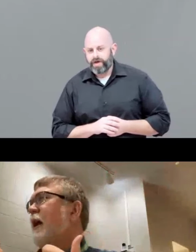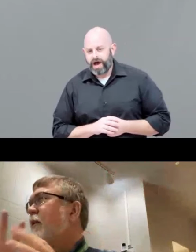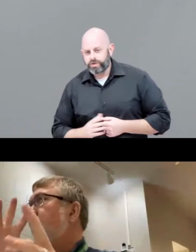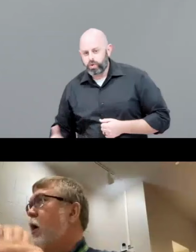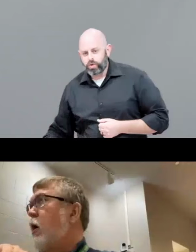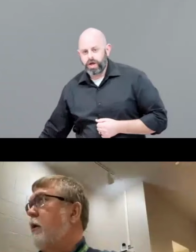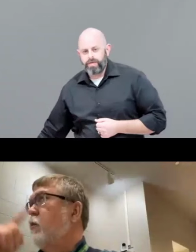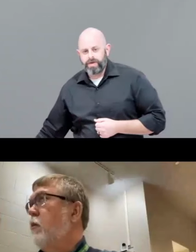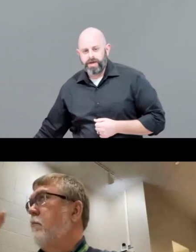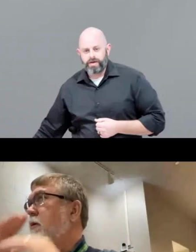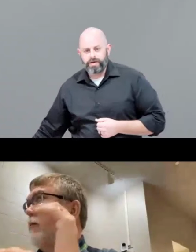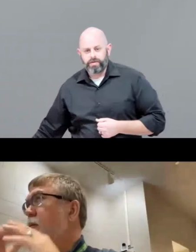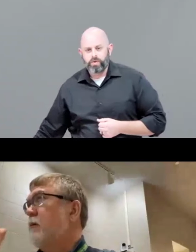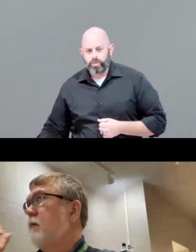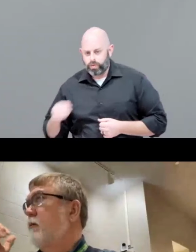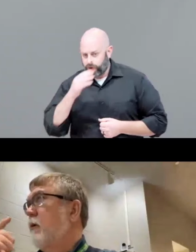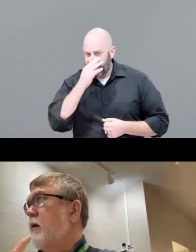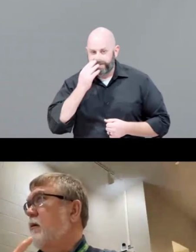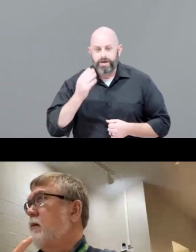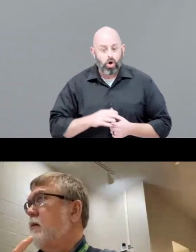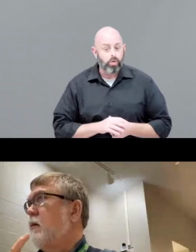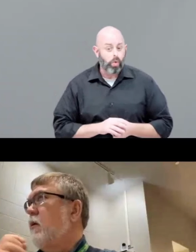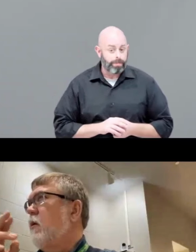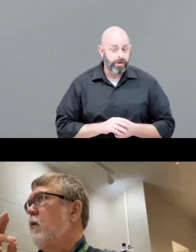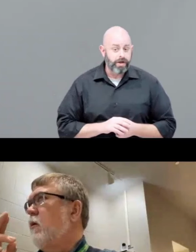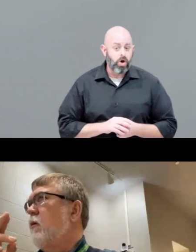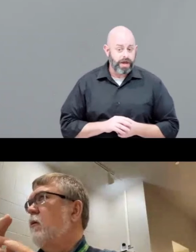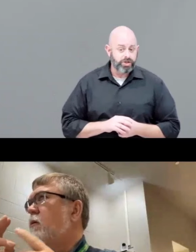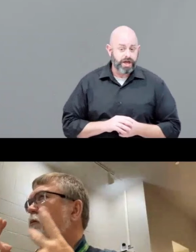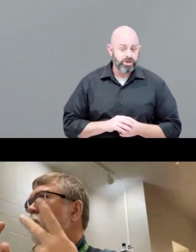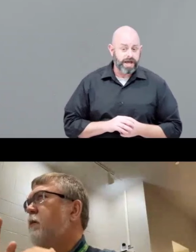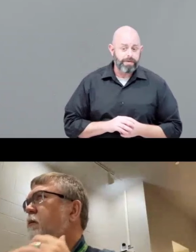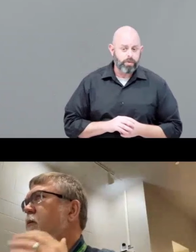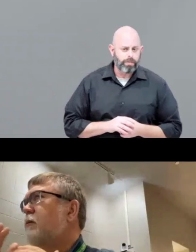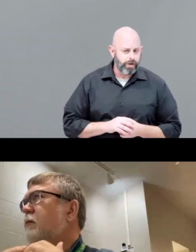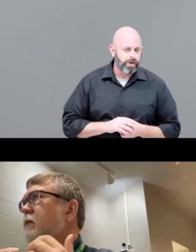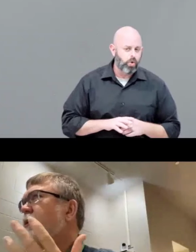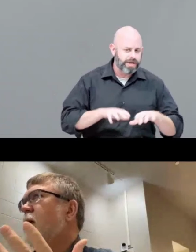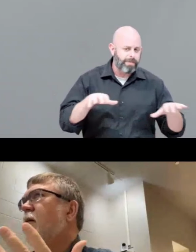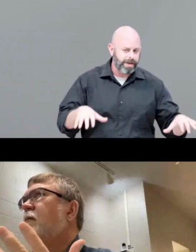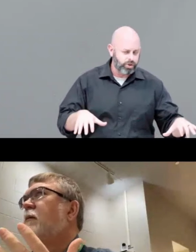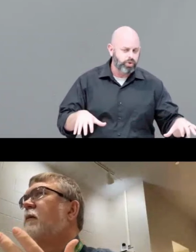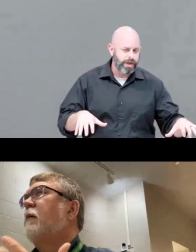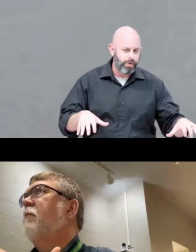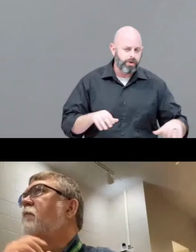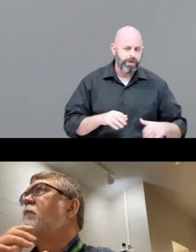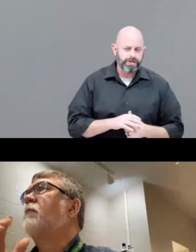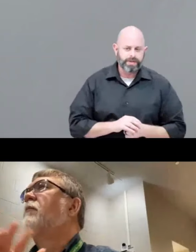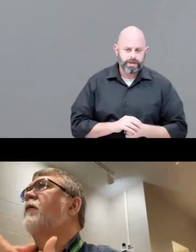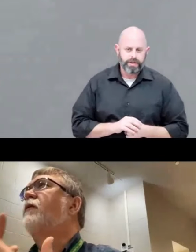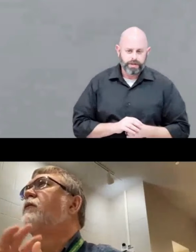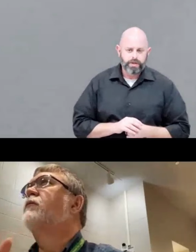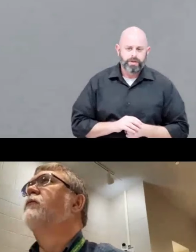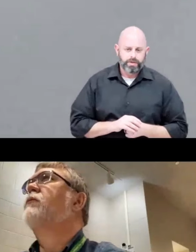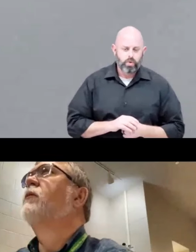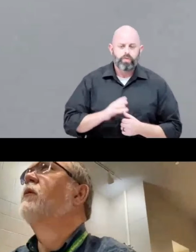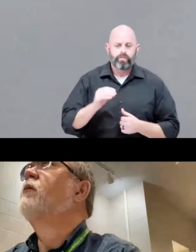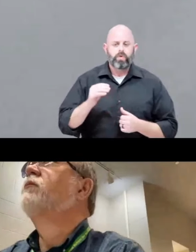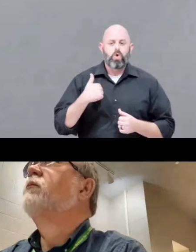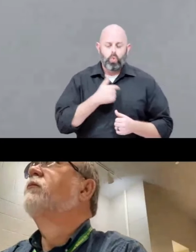so we have the high school, and then is it all in one building? All the education is happening in one building, or it's happening in 2 separate buildings? And no,